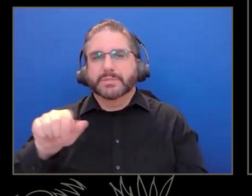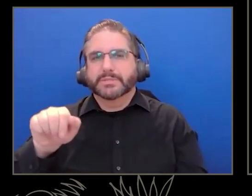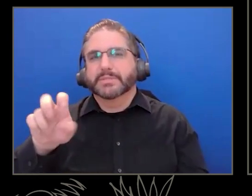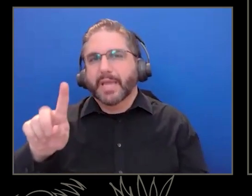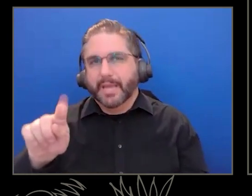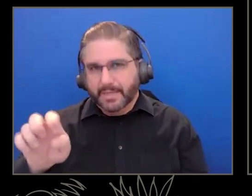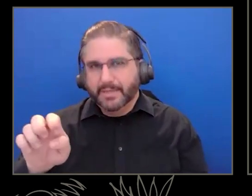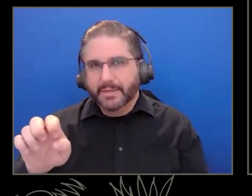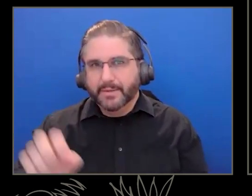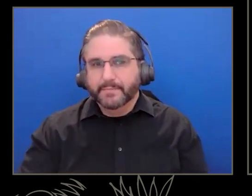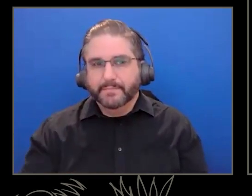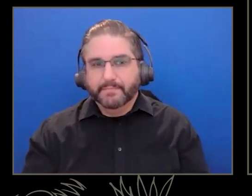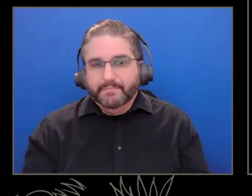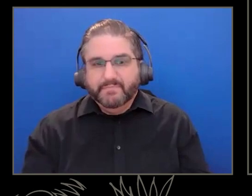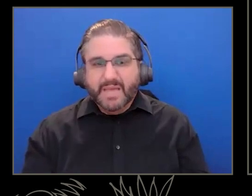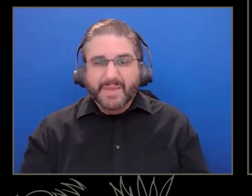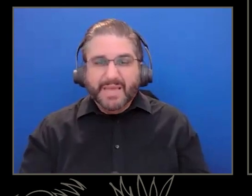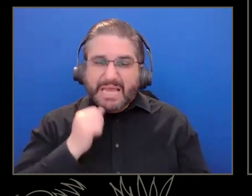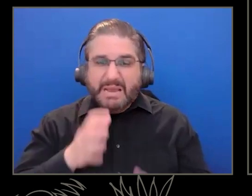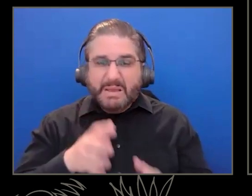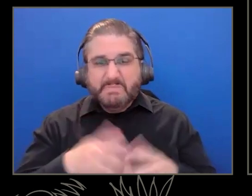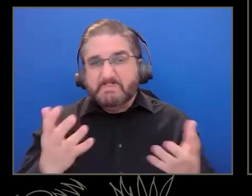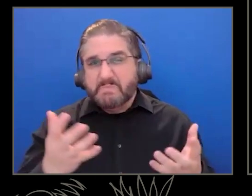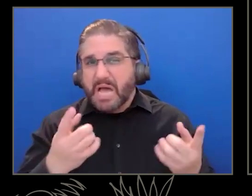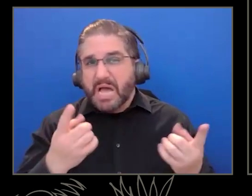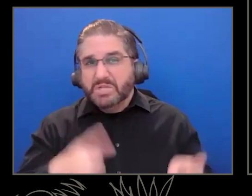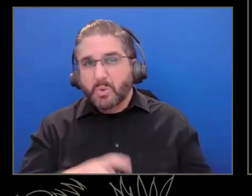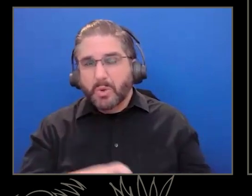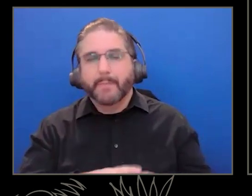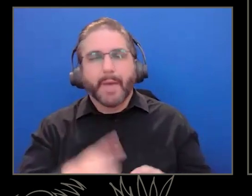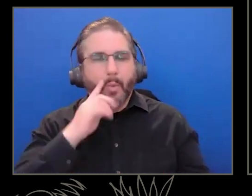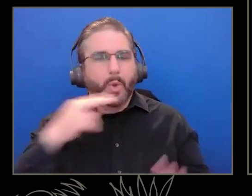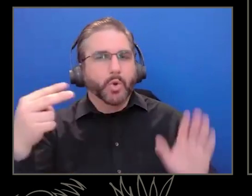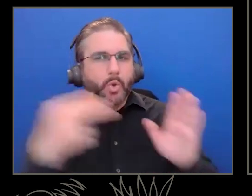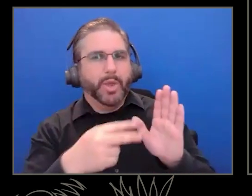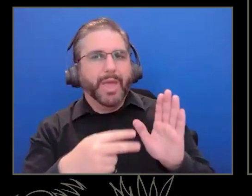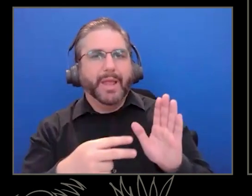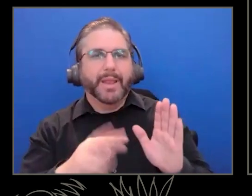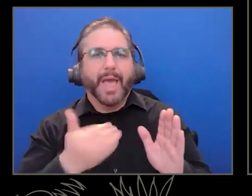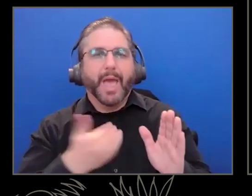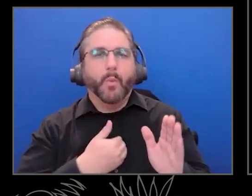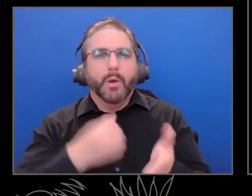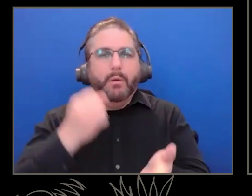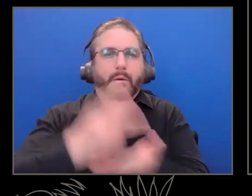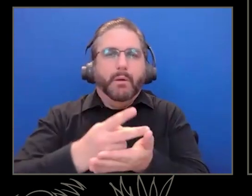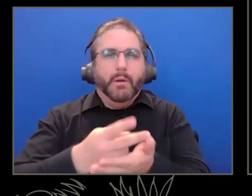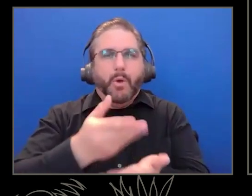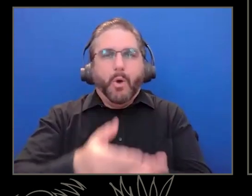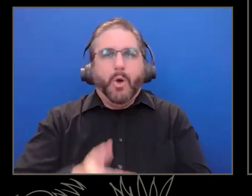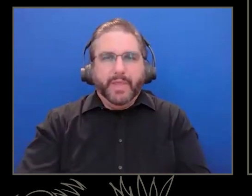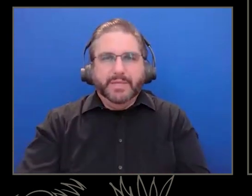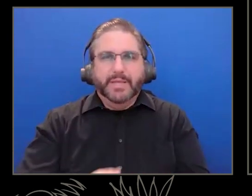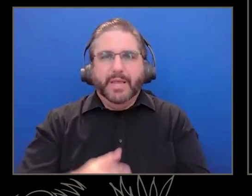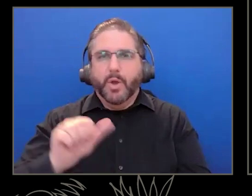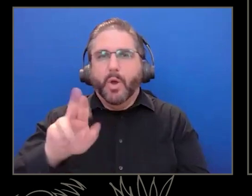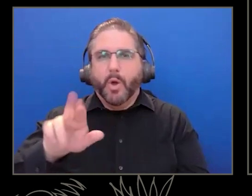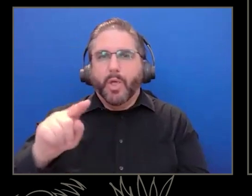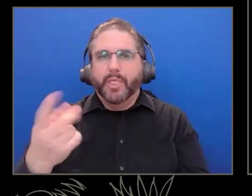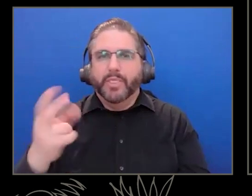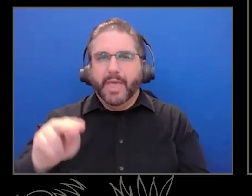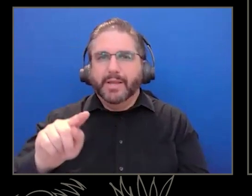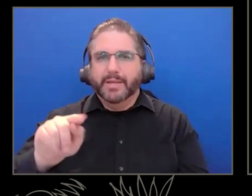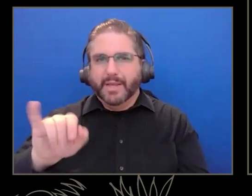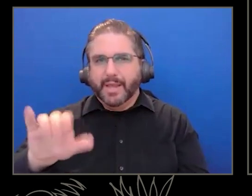but in this case, I want to highlight the authentication story of all of this. In my previous examples, I kind of skipped